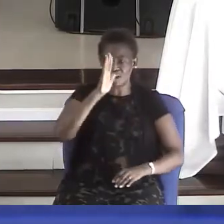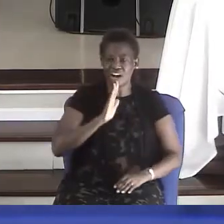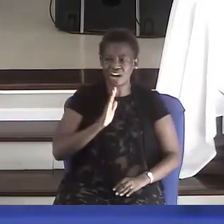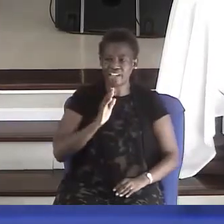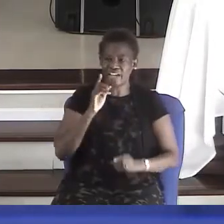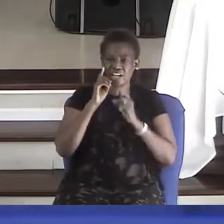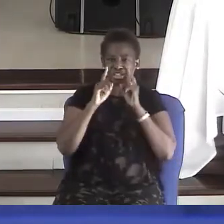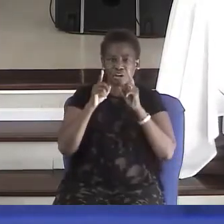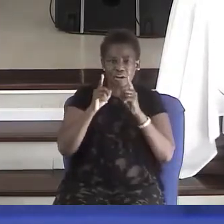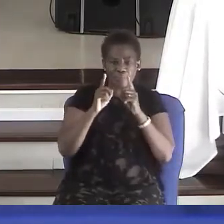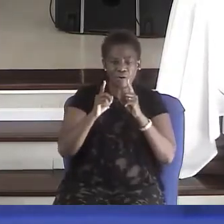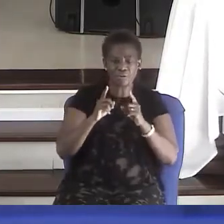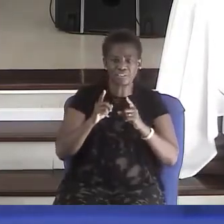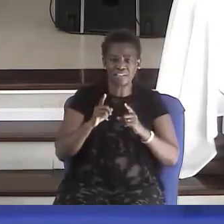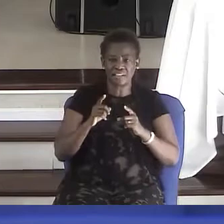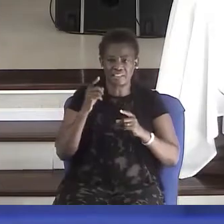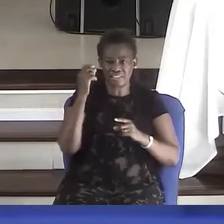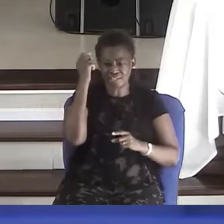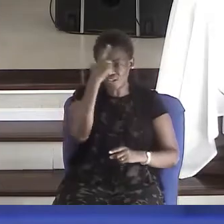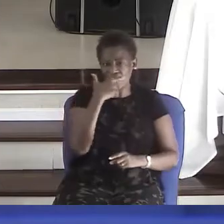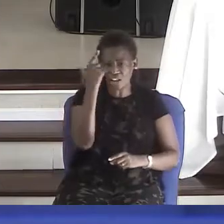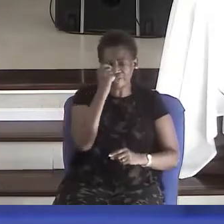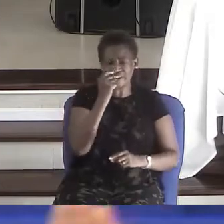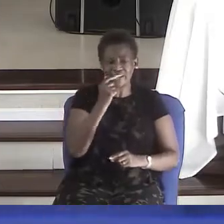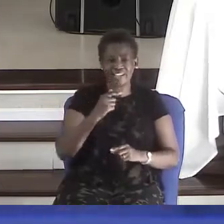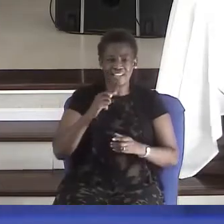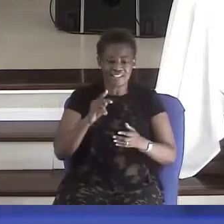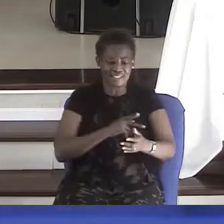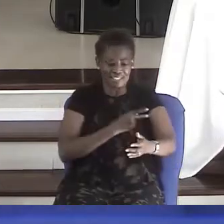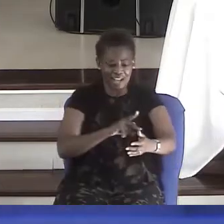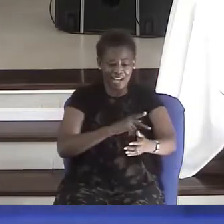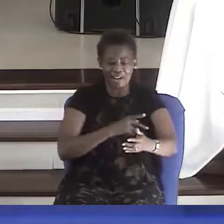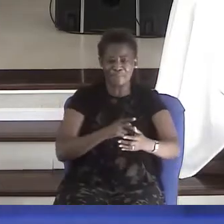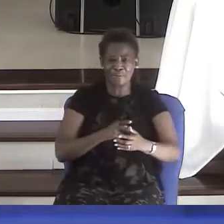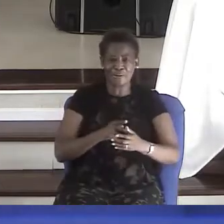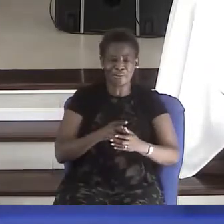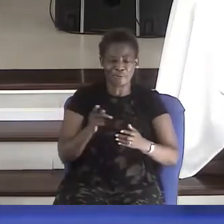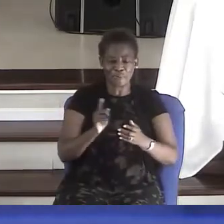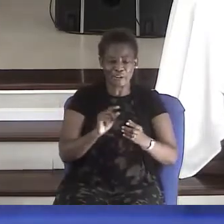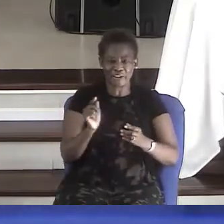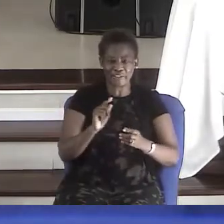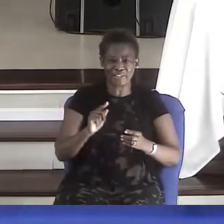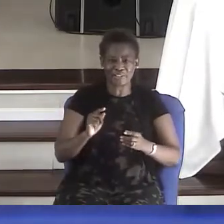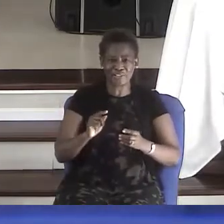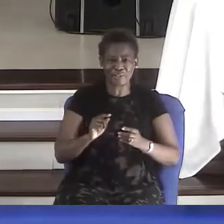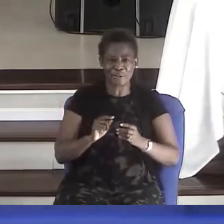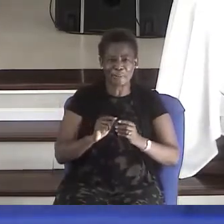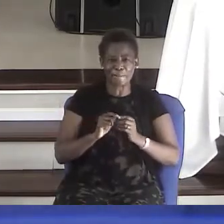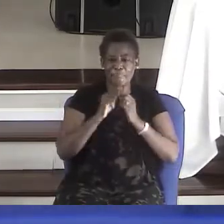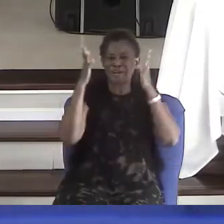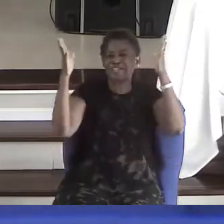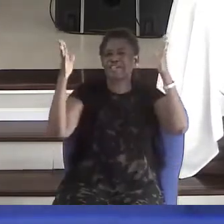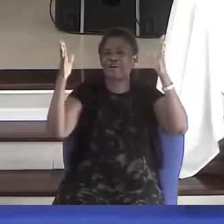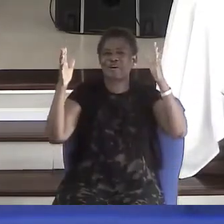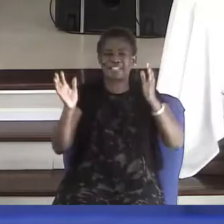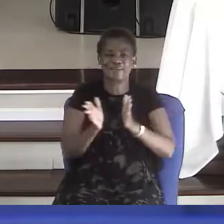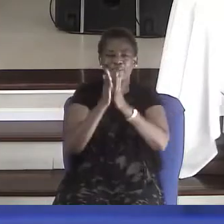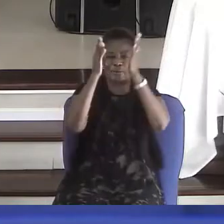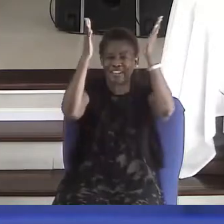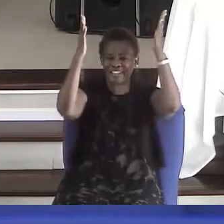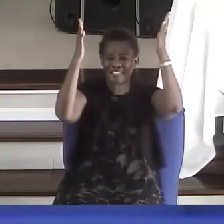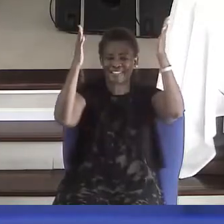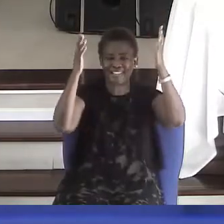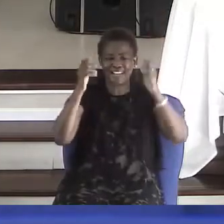week where we saw the psalmist burst out in praise, where we learned that, listen,